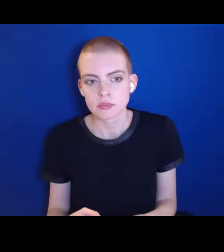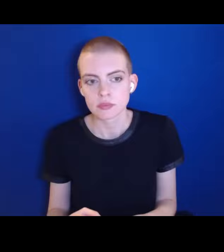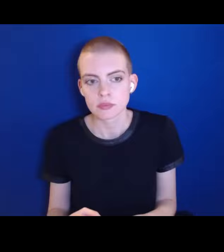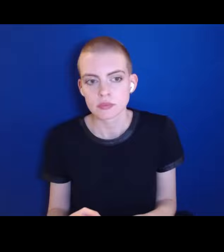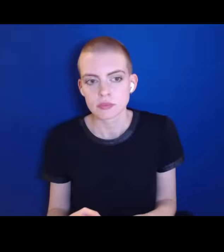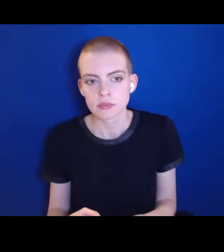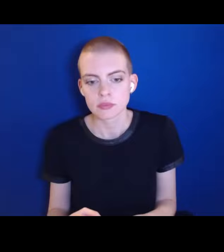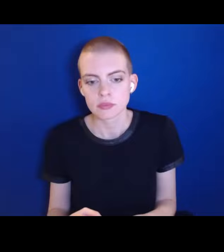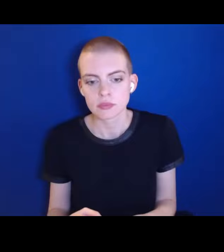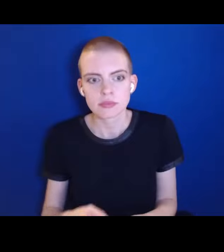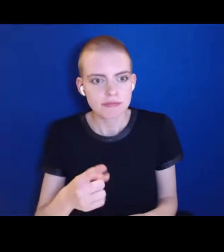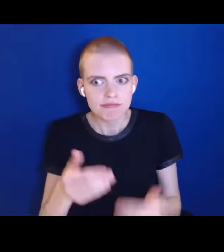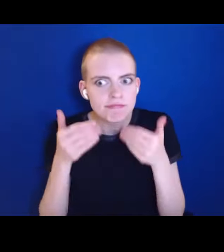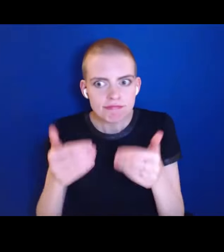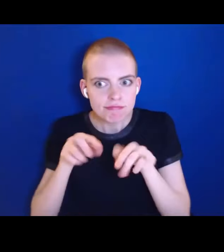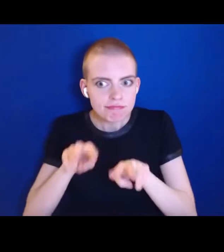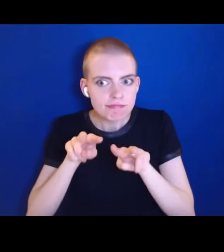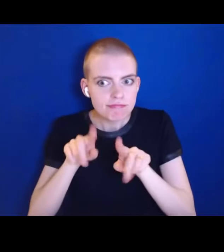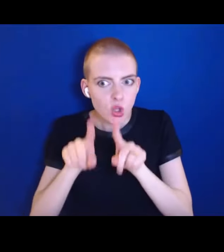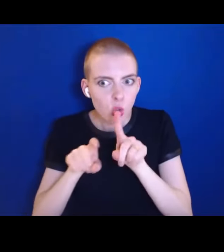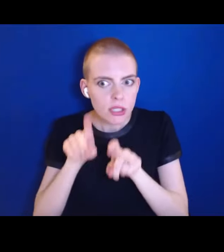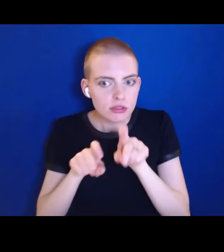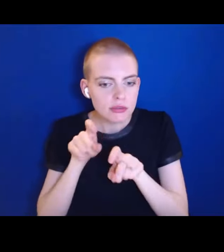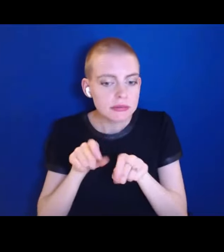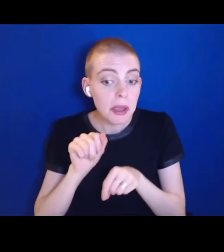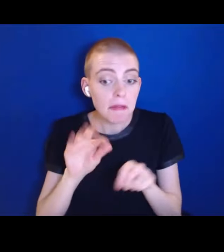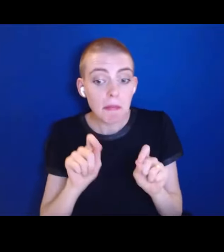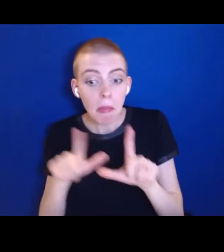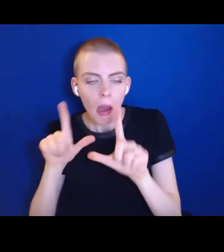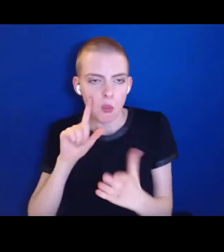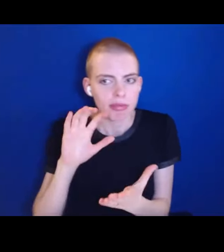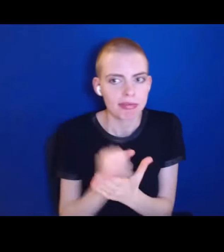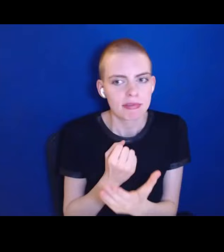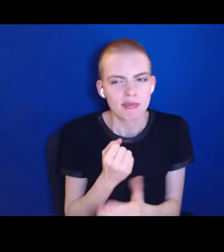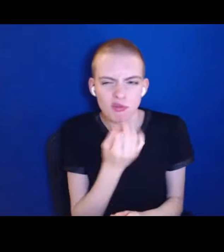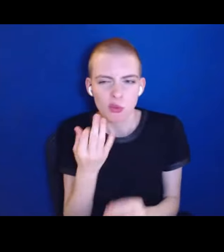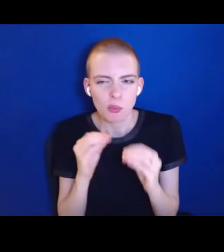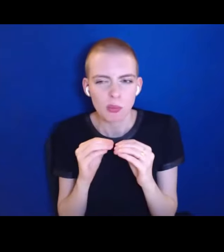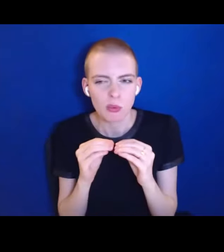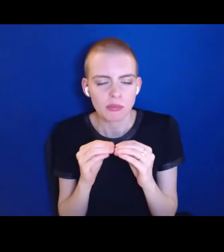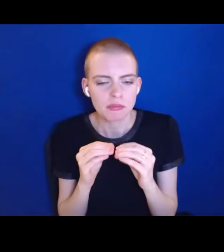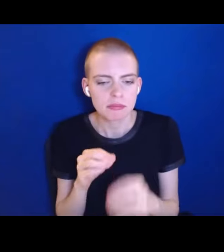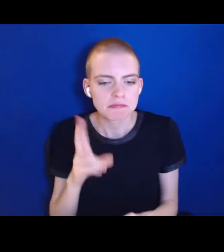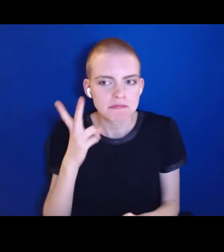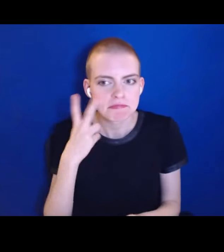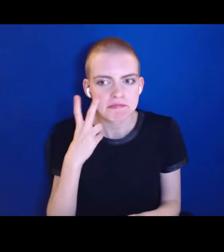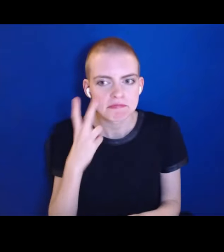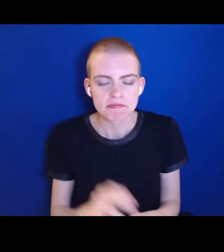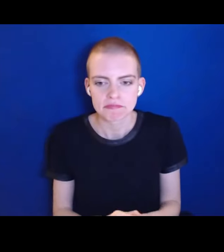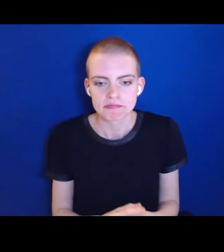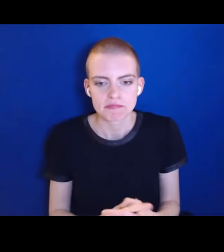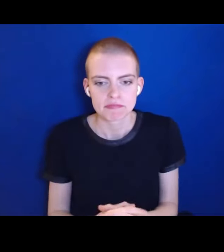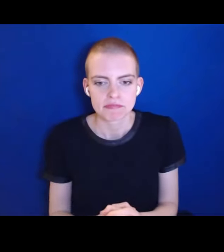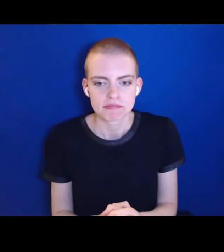meanwhile, keep looking at some of the questions. So if she does come back, we'll get a chance to ask her a couple more things. But let's see.